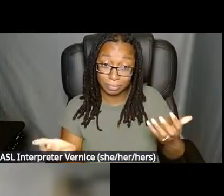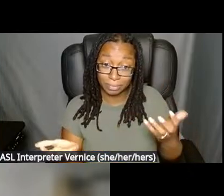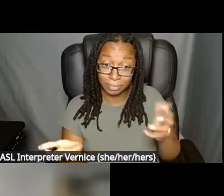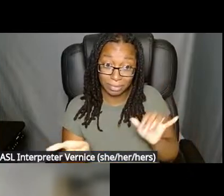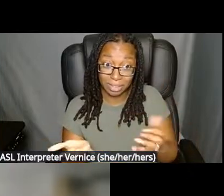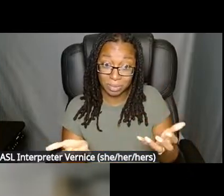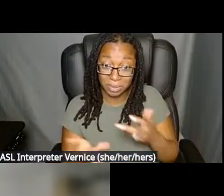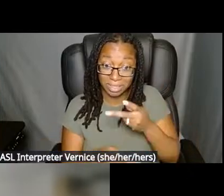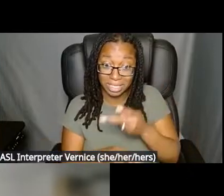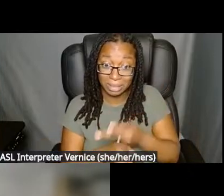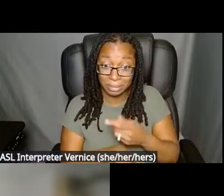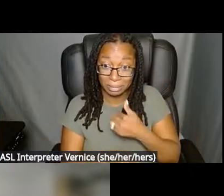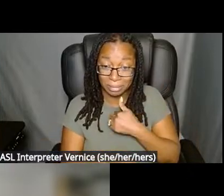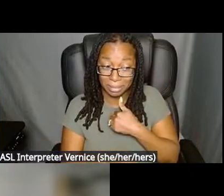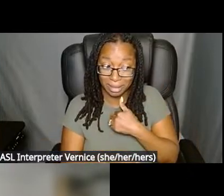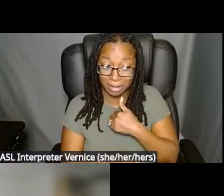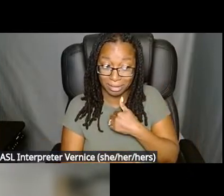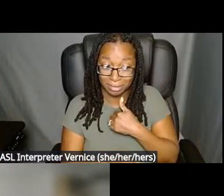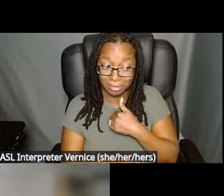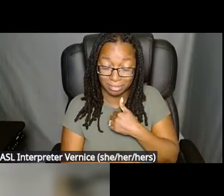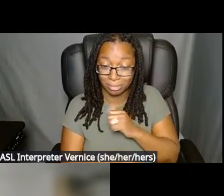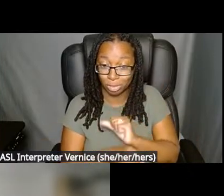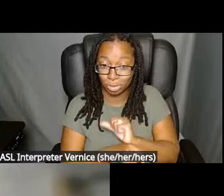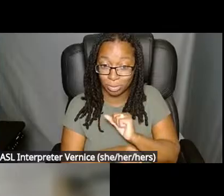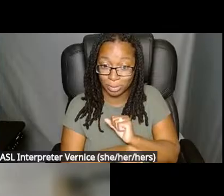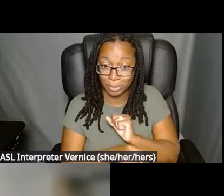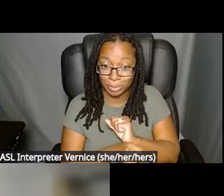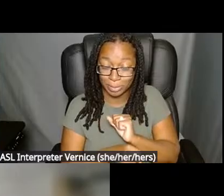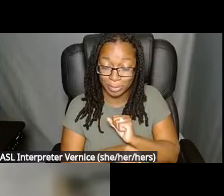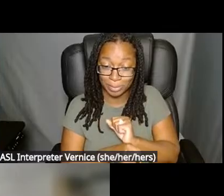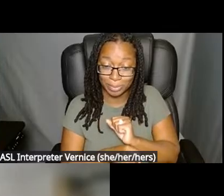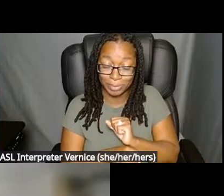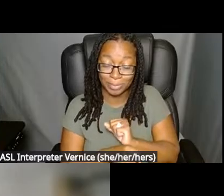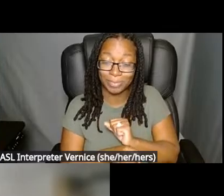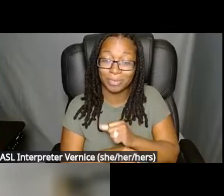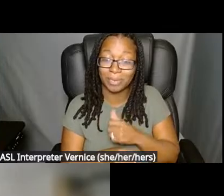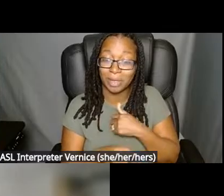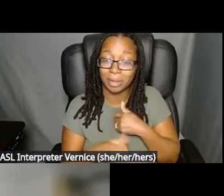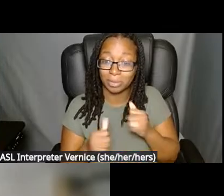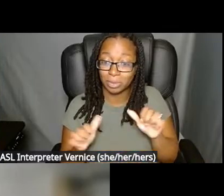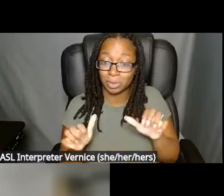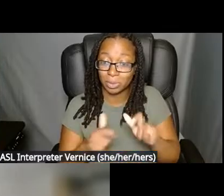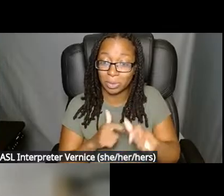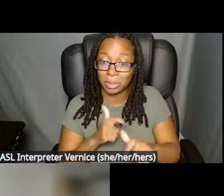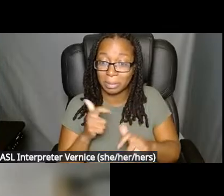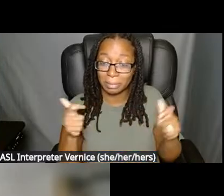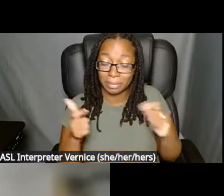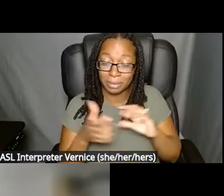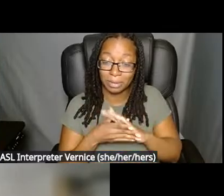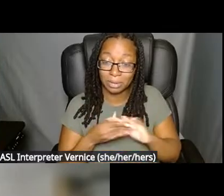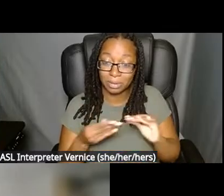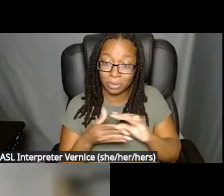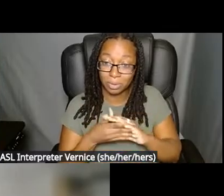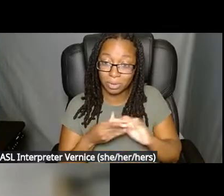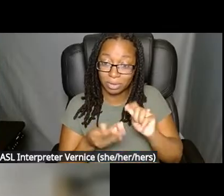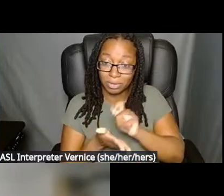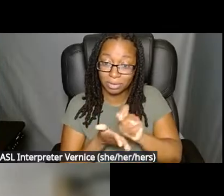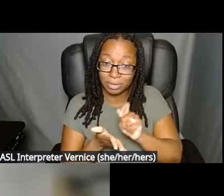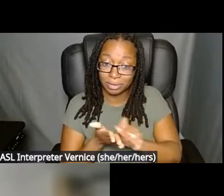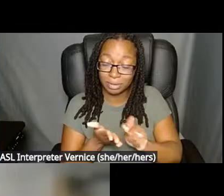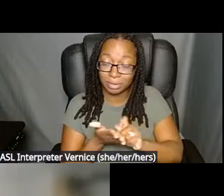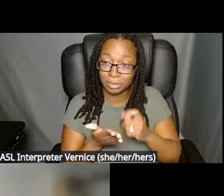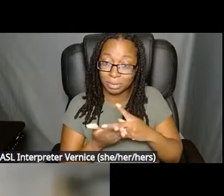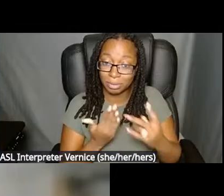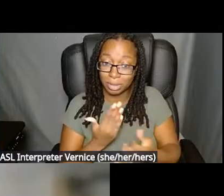that makes sense. So I'm currently doing a big story writing project for